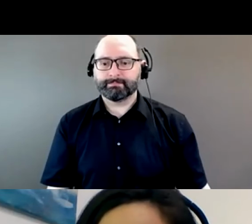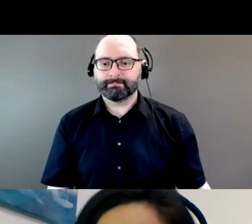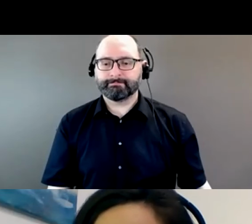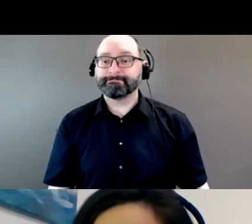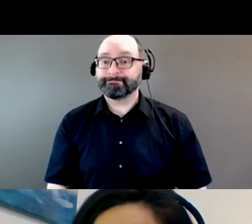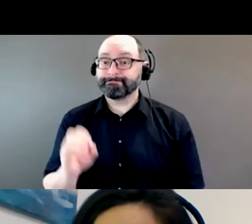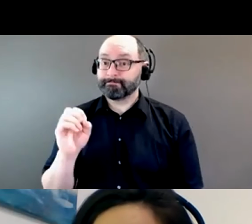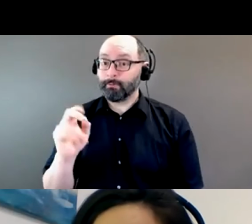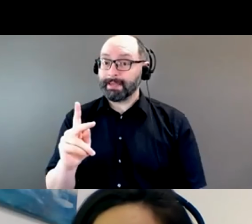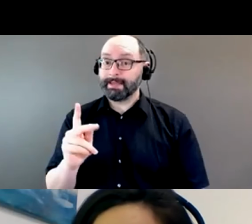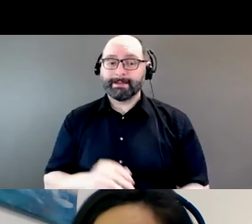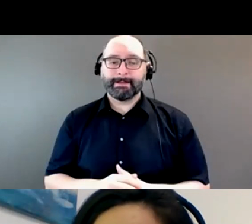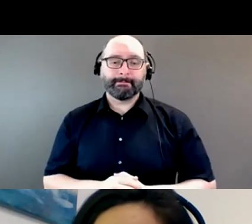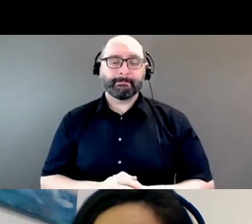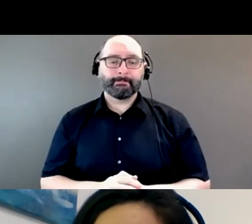Okay.